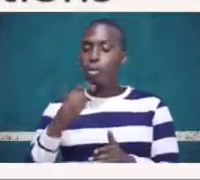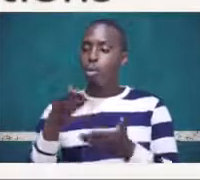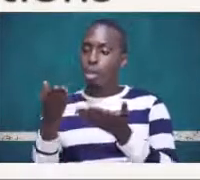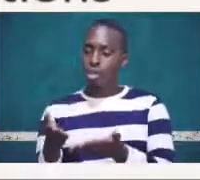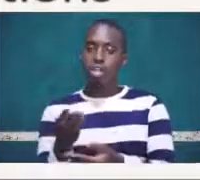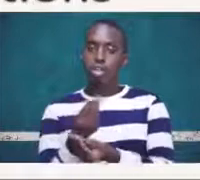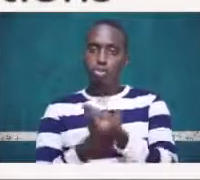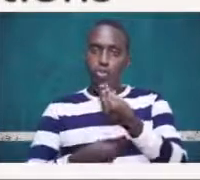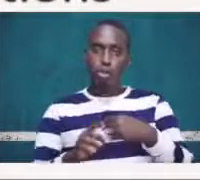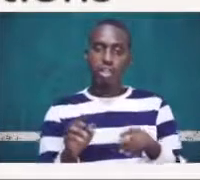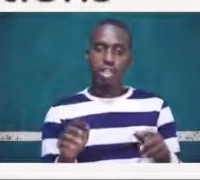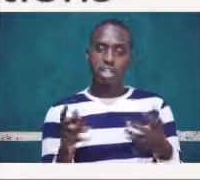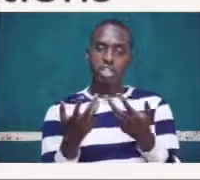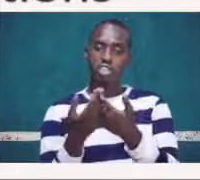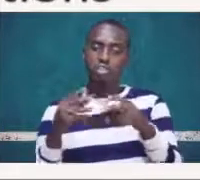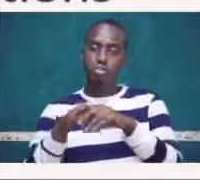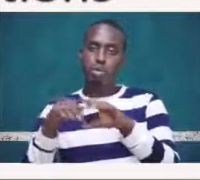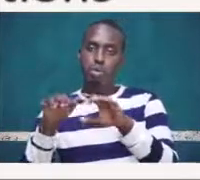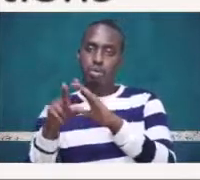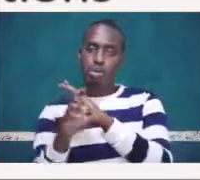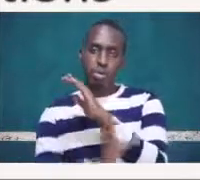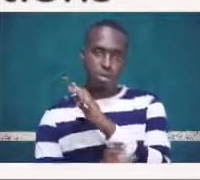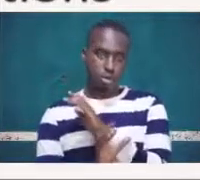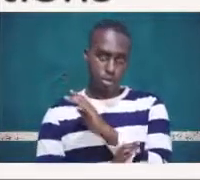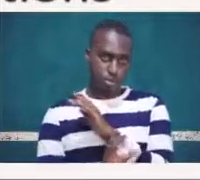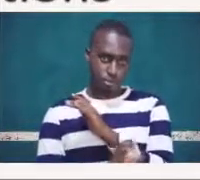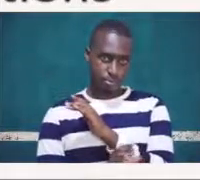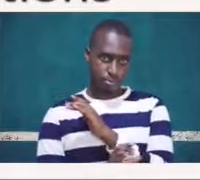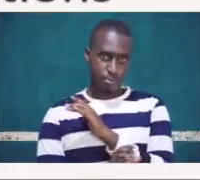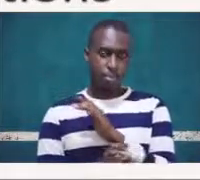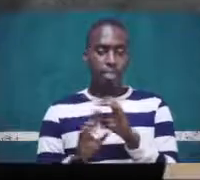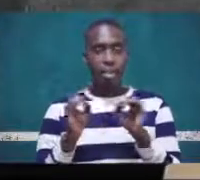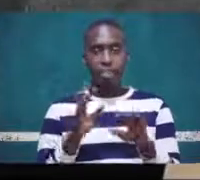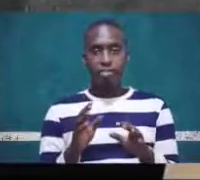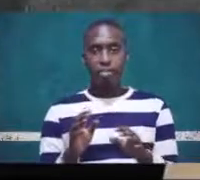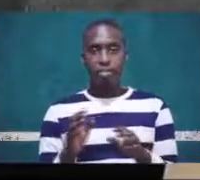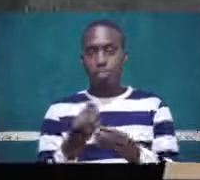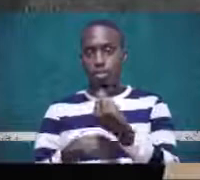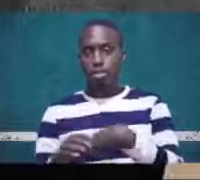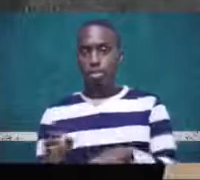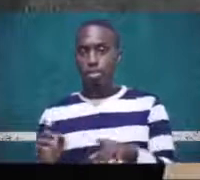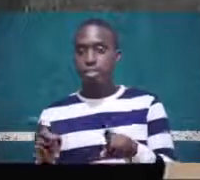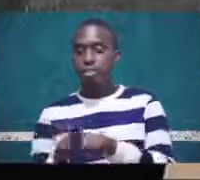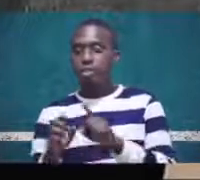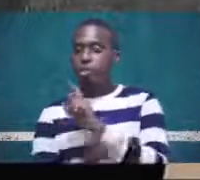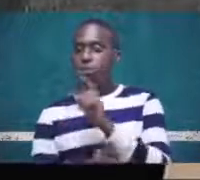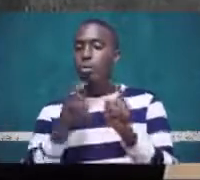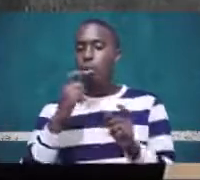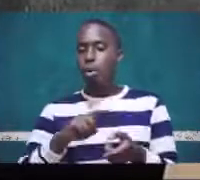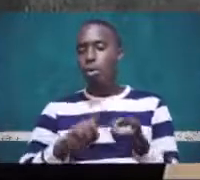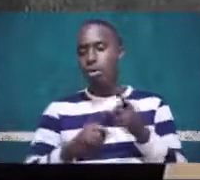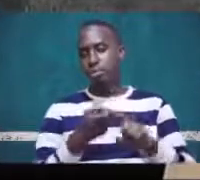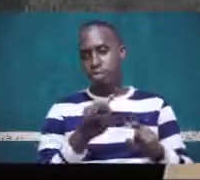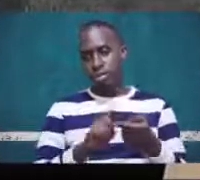trade relations among member states. And trade relations, these countries should be friendly. They should be friendly